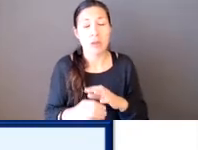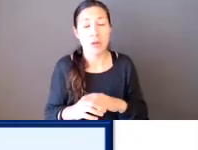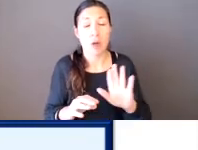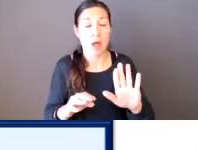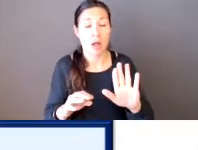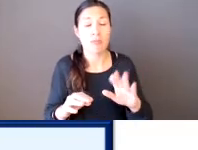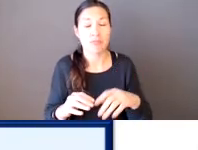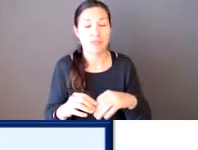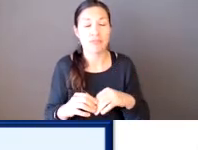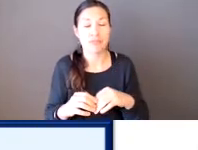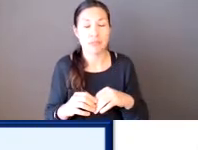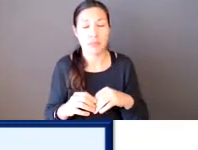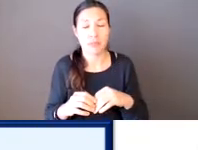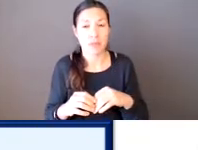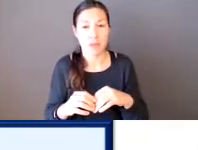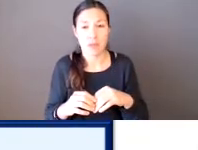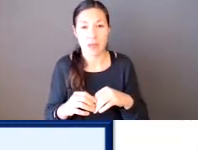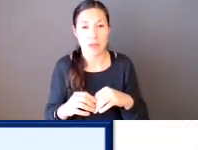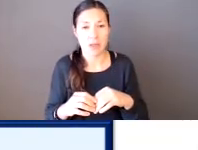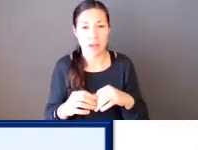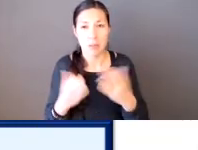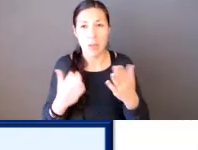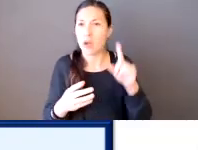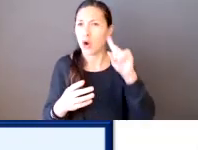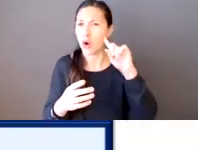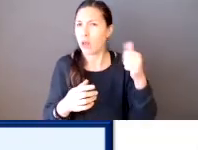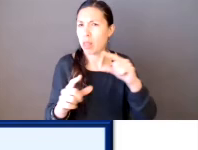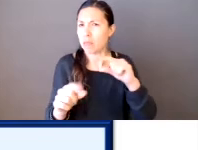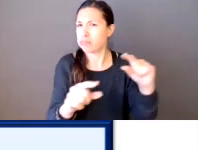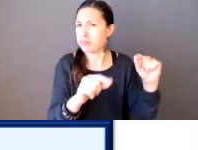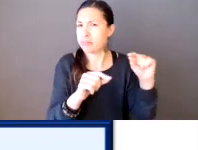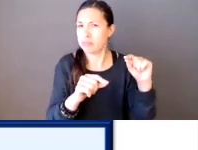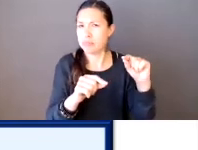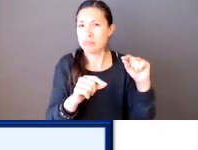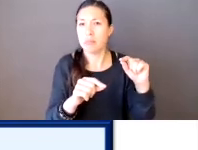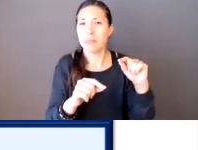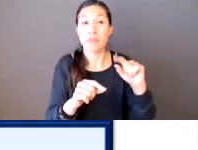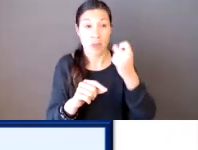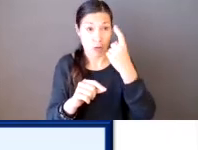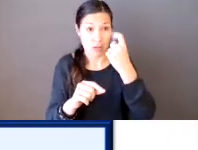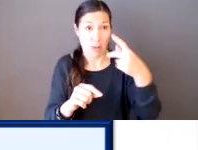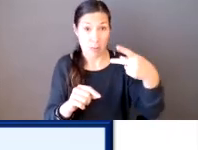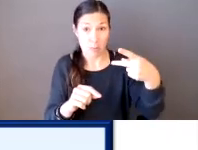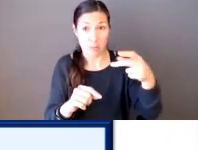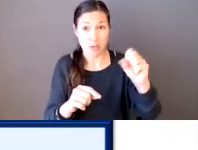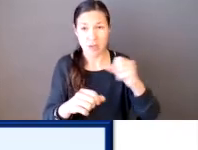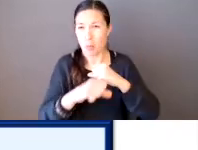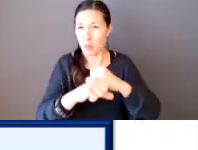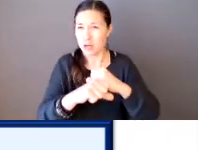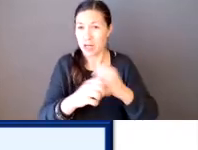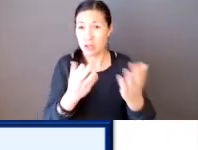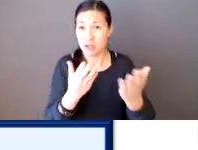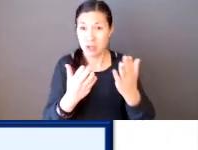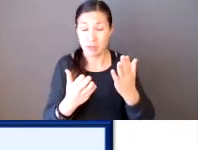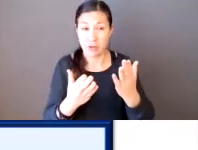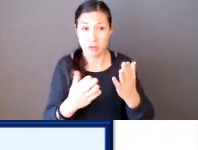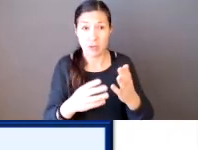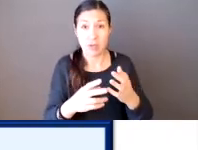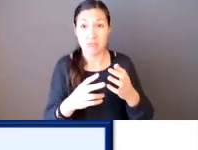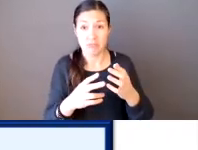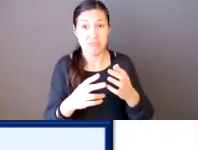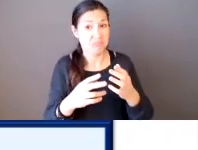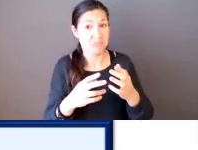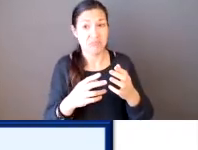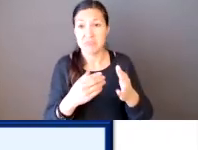Despite what anybody else may tell you, protective services beginning last March